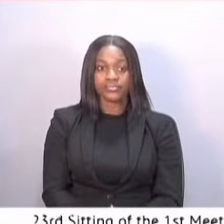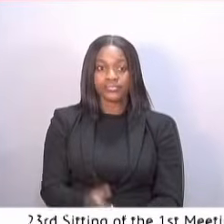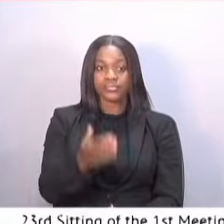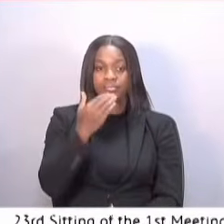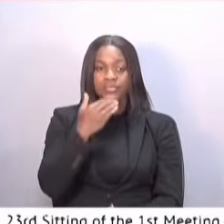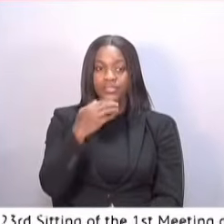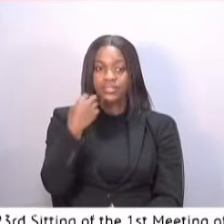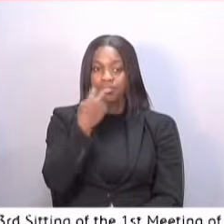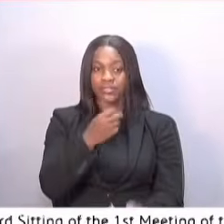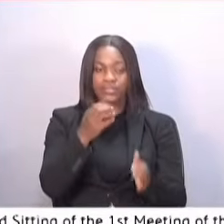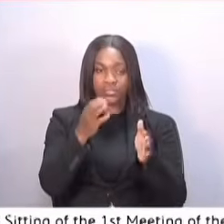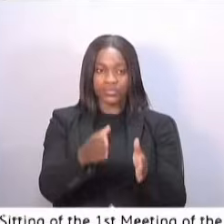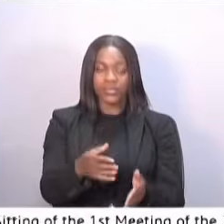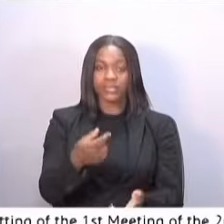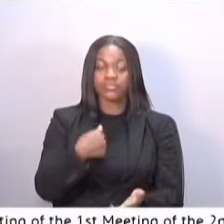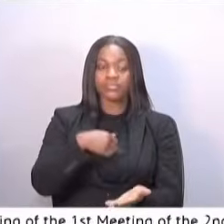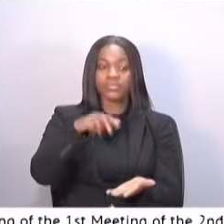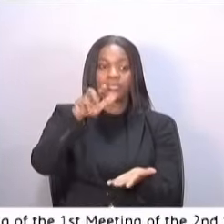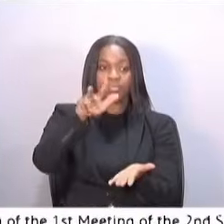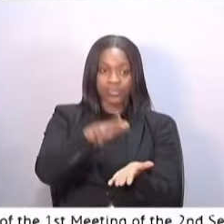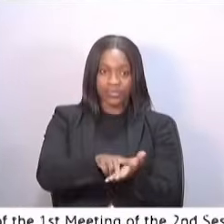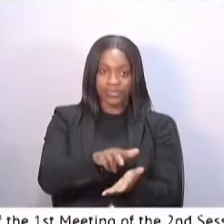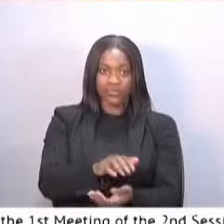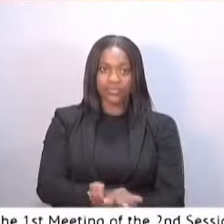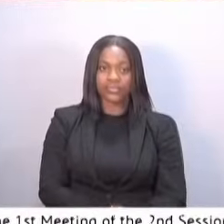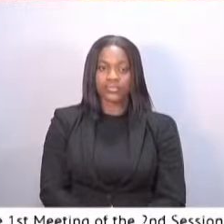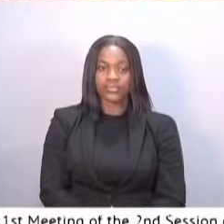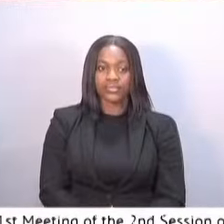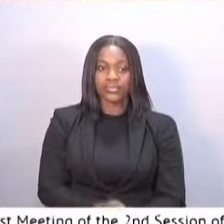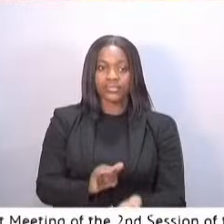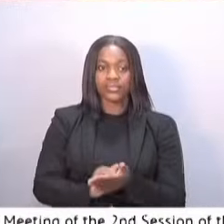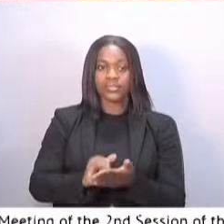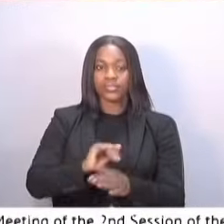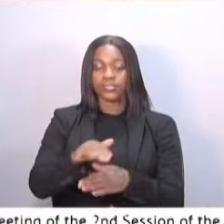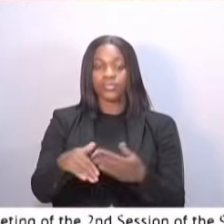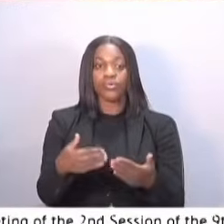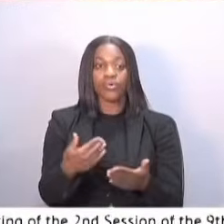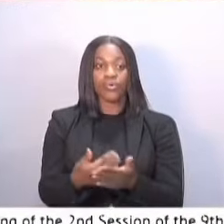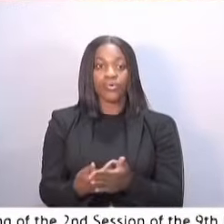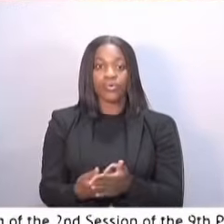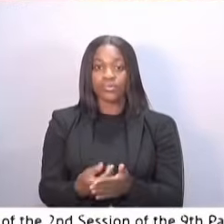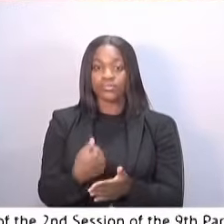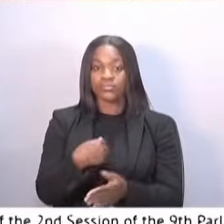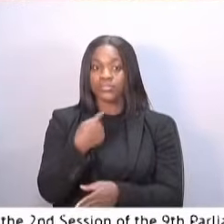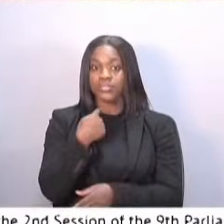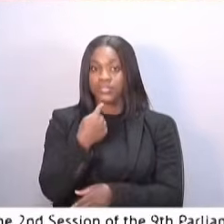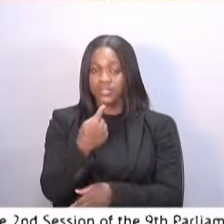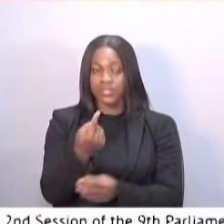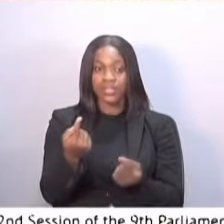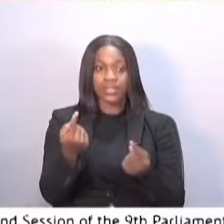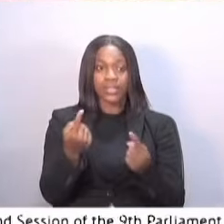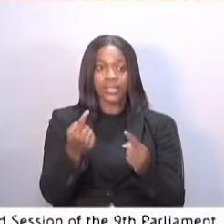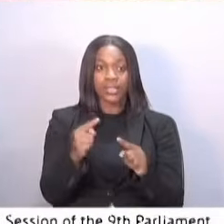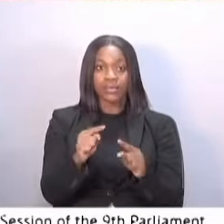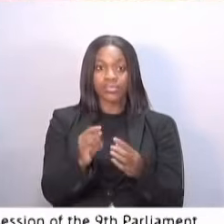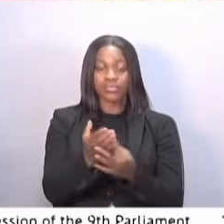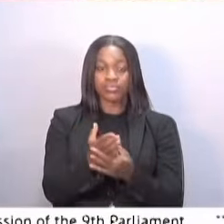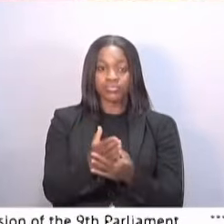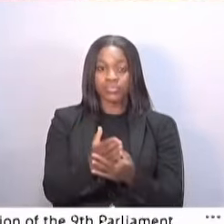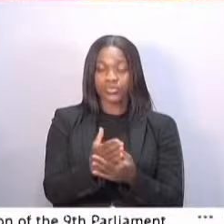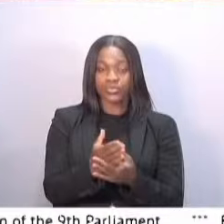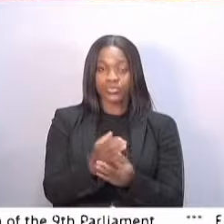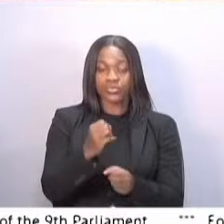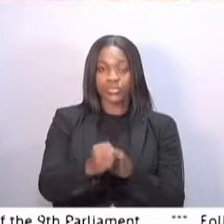Thank you, Mr. Speaker. I confirm that all this that I've stated happened between